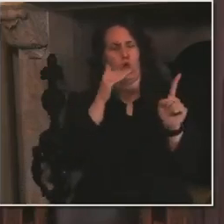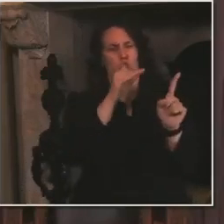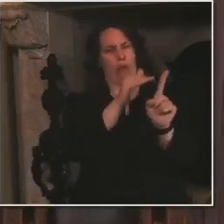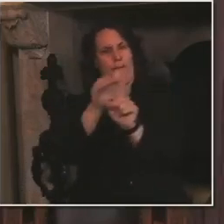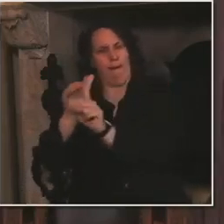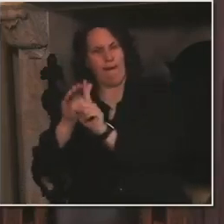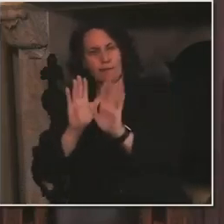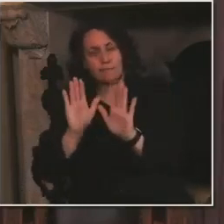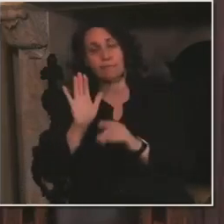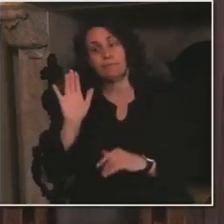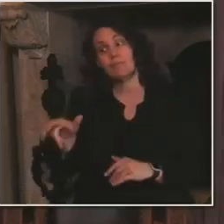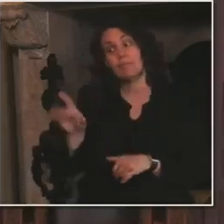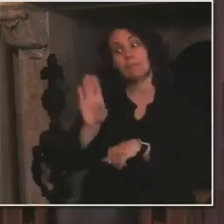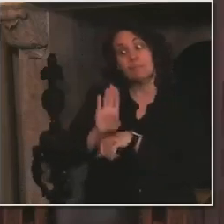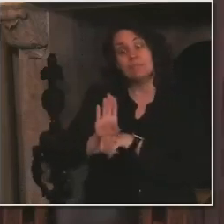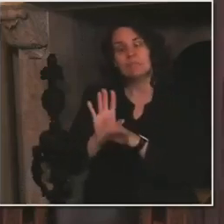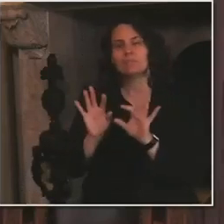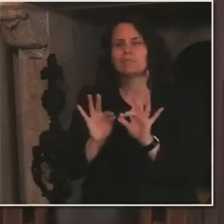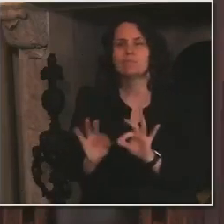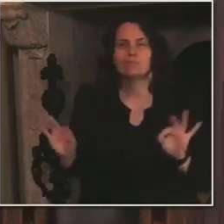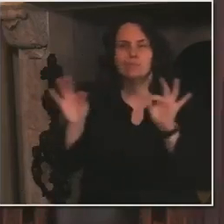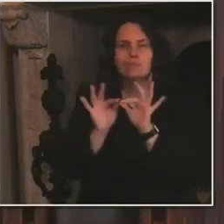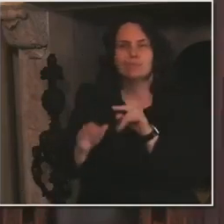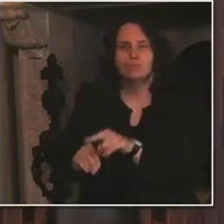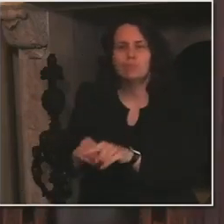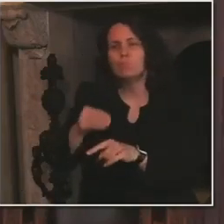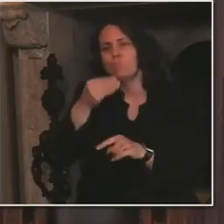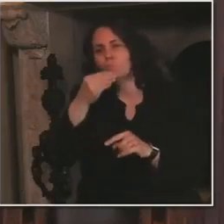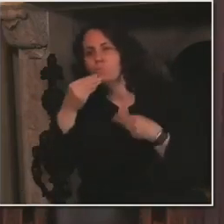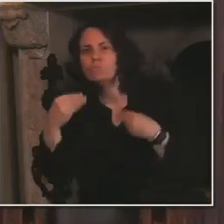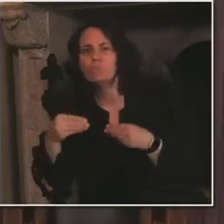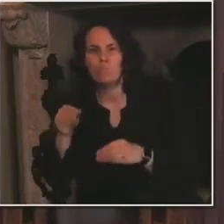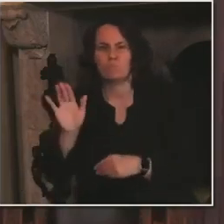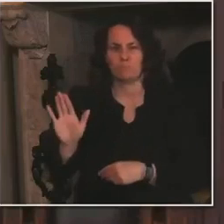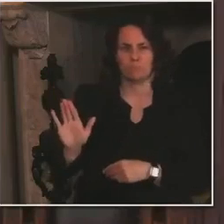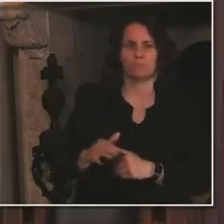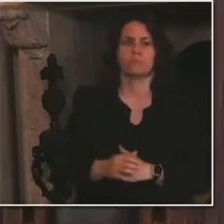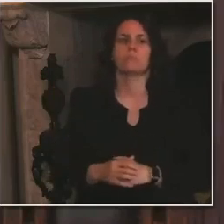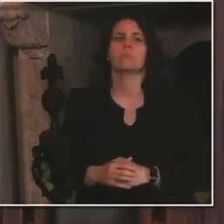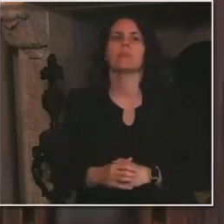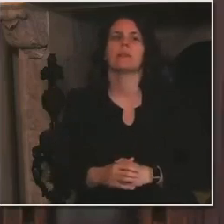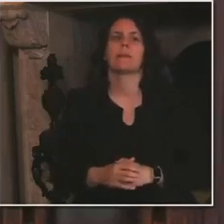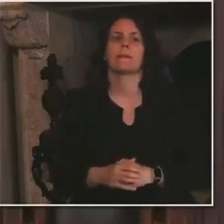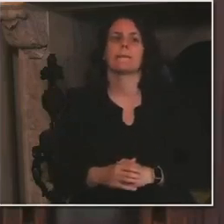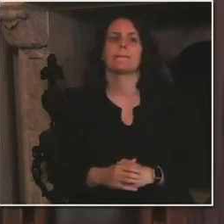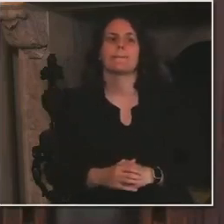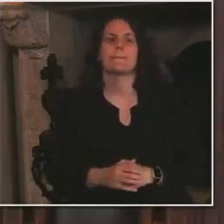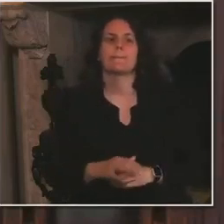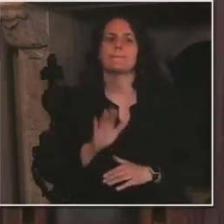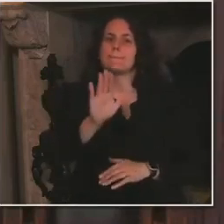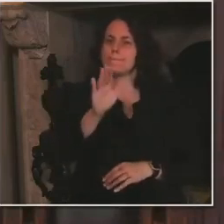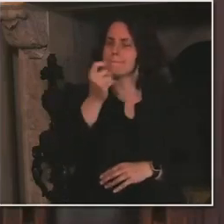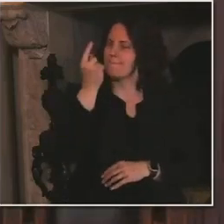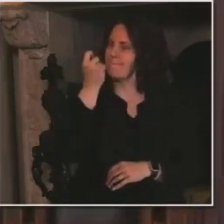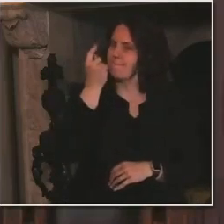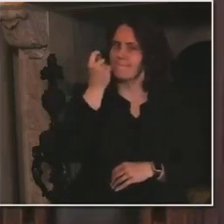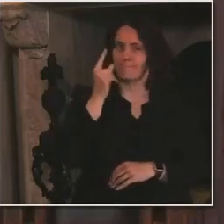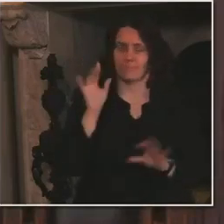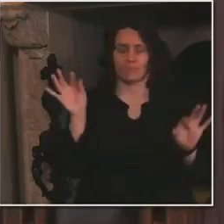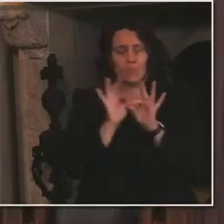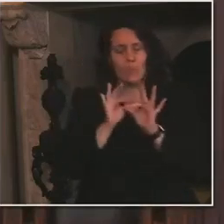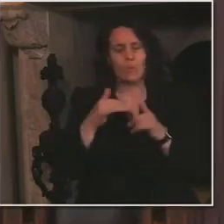world, prior to this or since the beginning of this this pandemic, that we